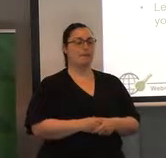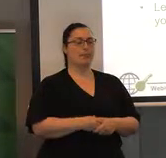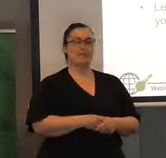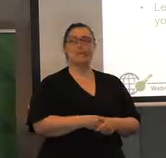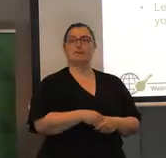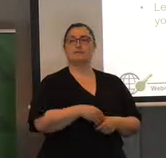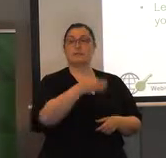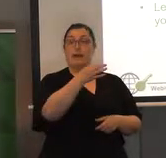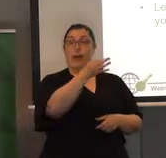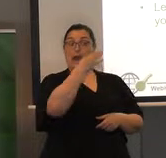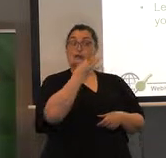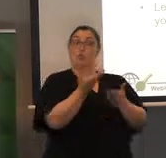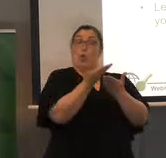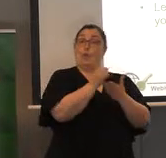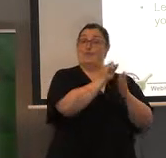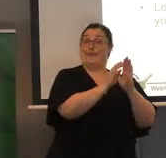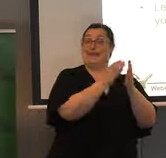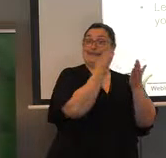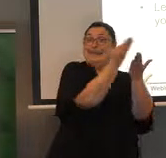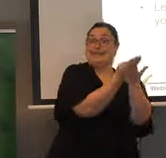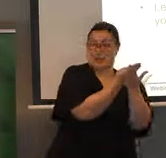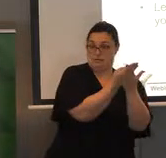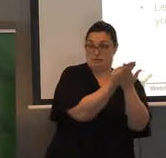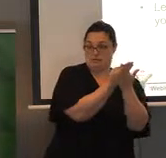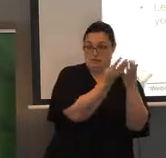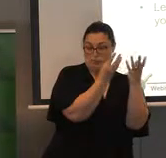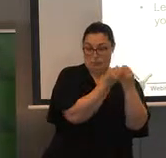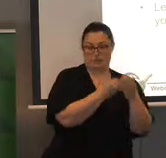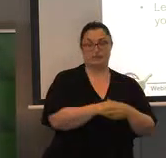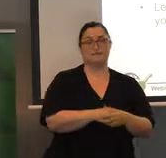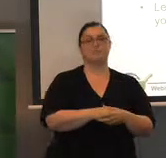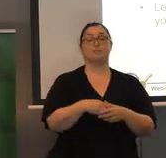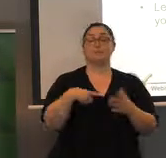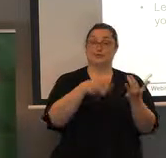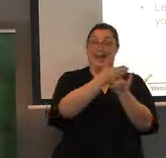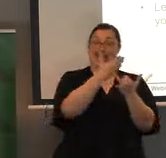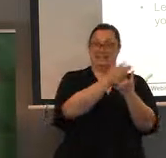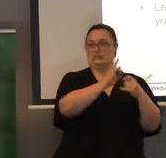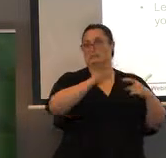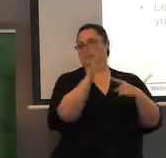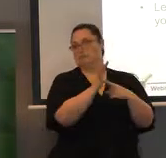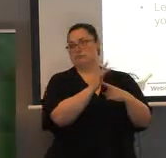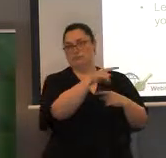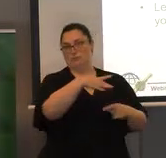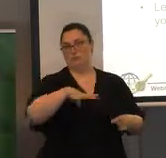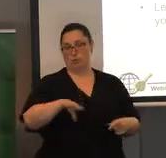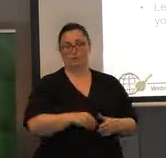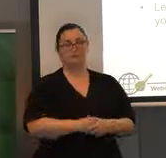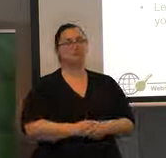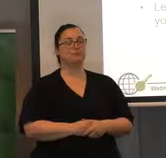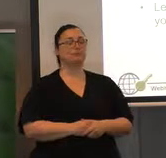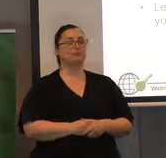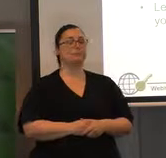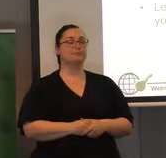us to be on their tender panel to help them select the successful tenderer, because accessibility was a key component they